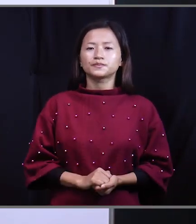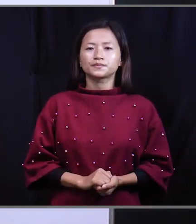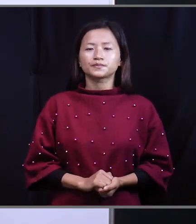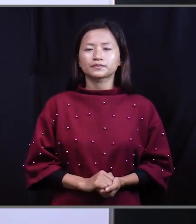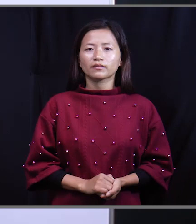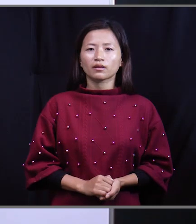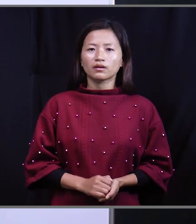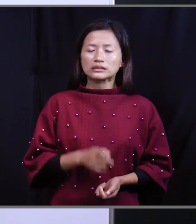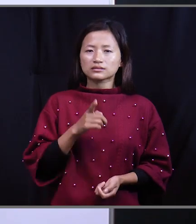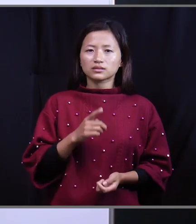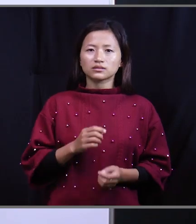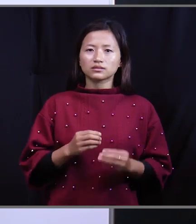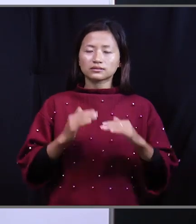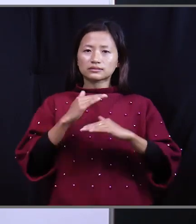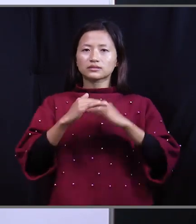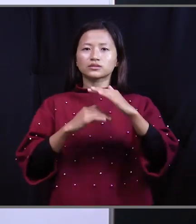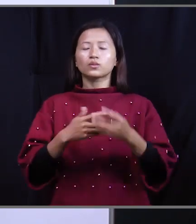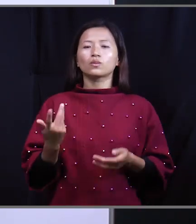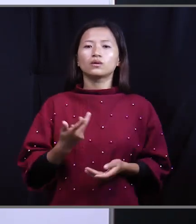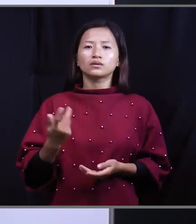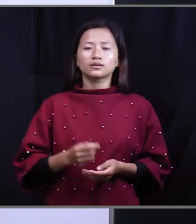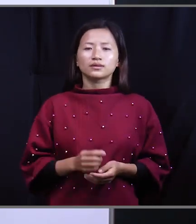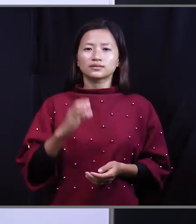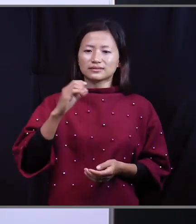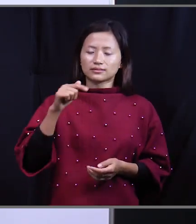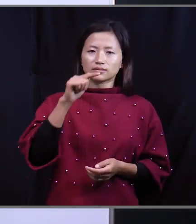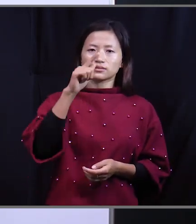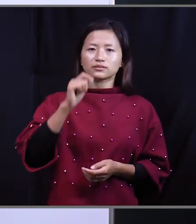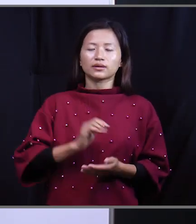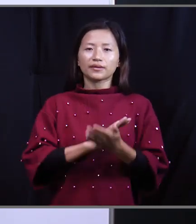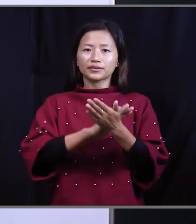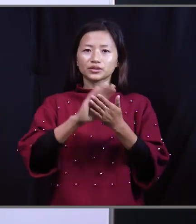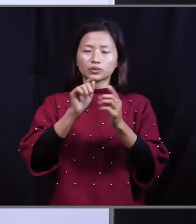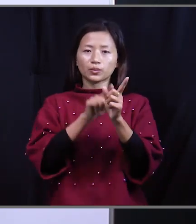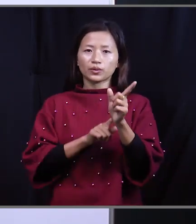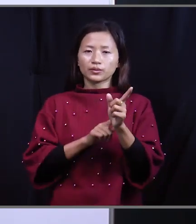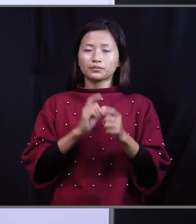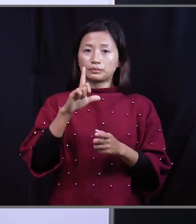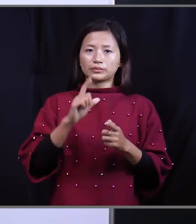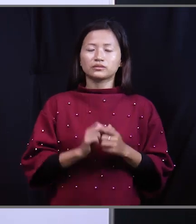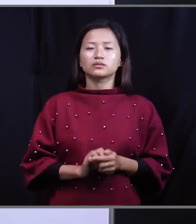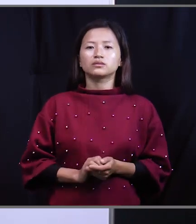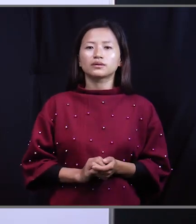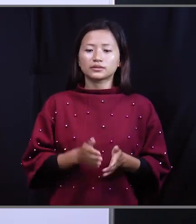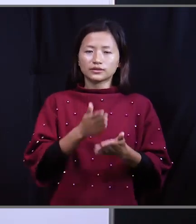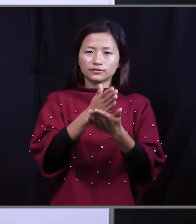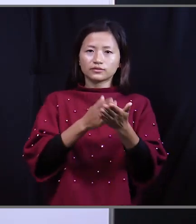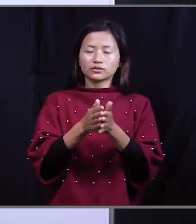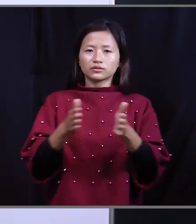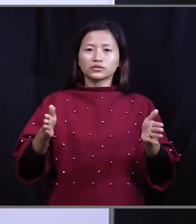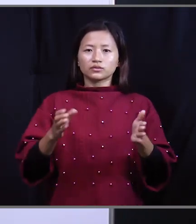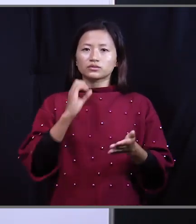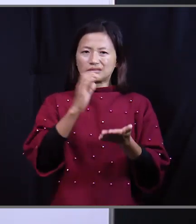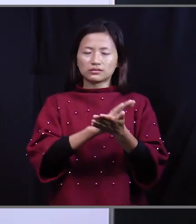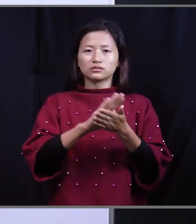This is actually the stage where the cells become haploid in number by dividing the number of